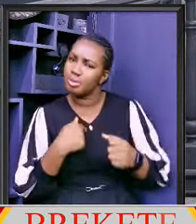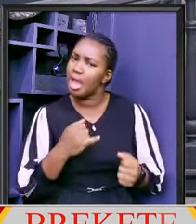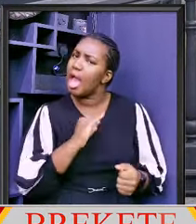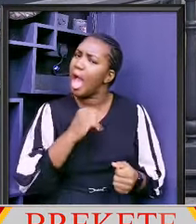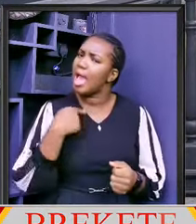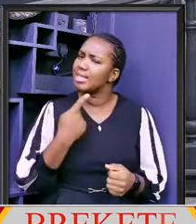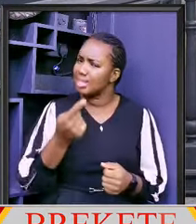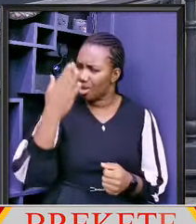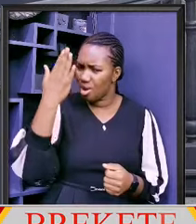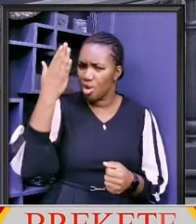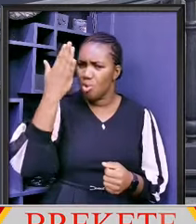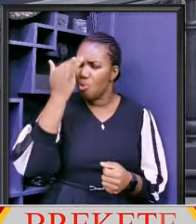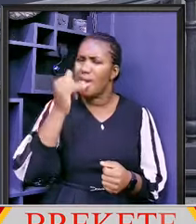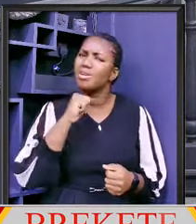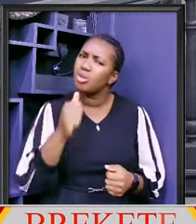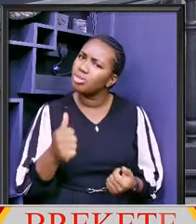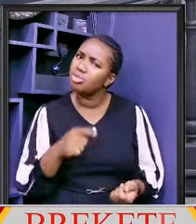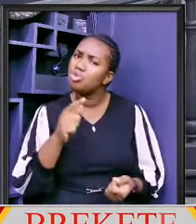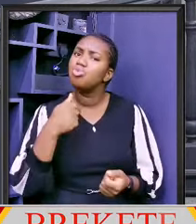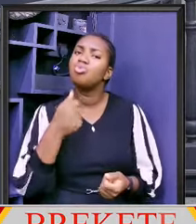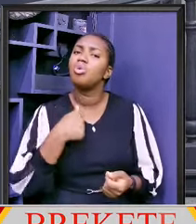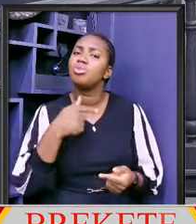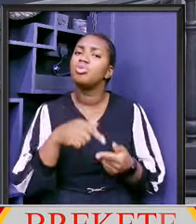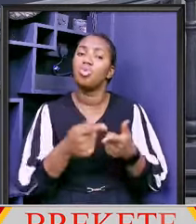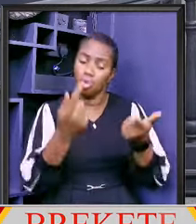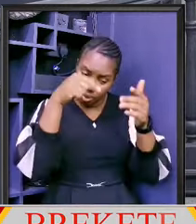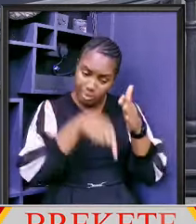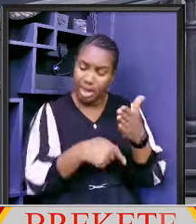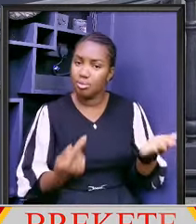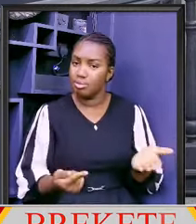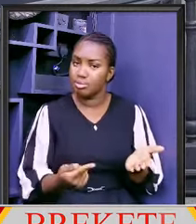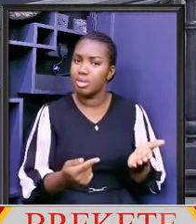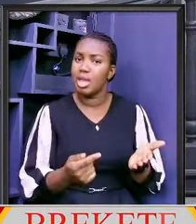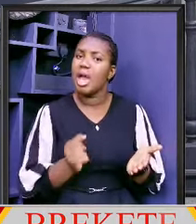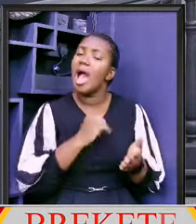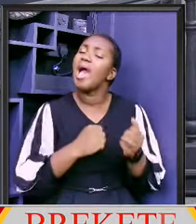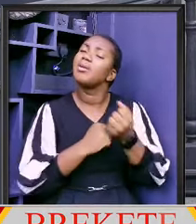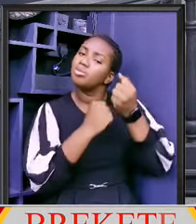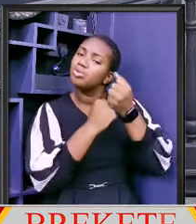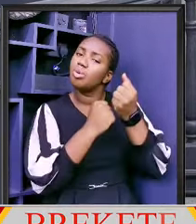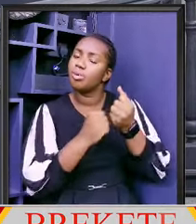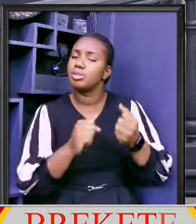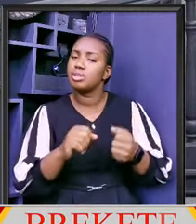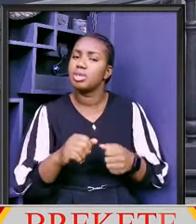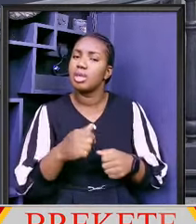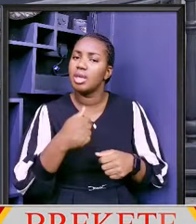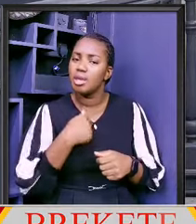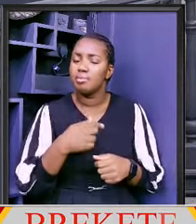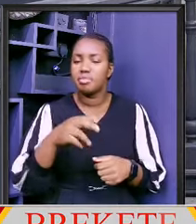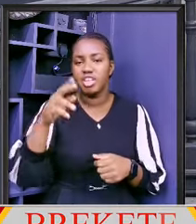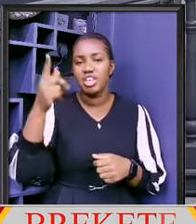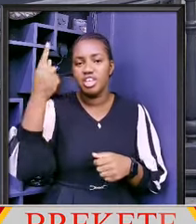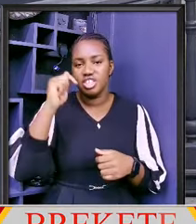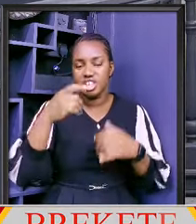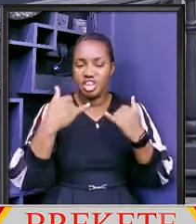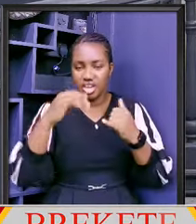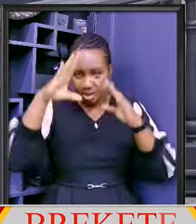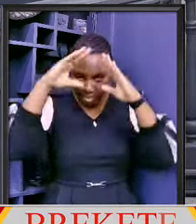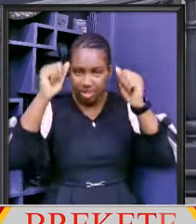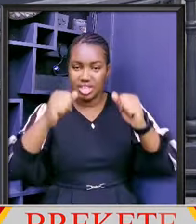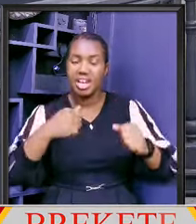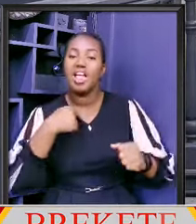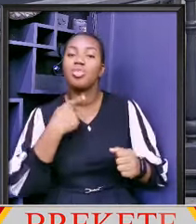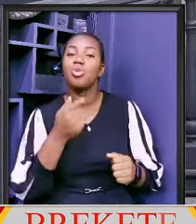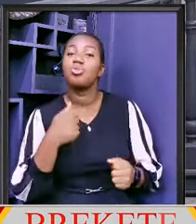Babangida? You are the one who told me to step down for Adam to work with Babangida. I supported him. He said, no, support me. I want to become president.